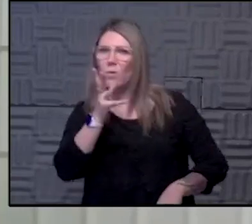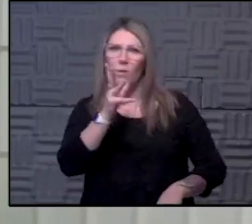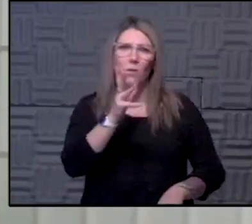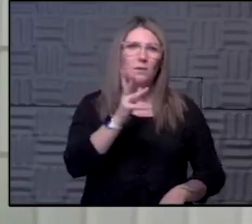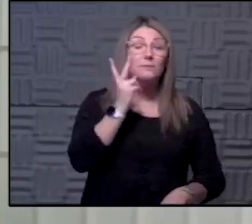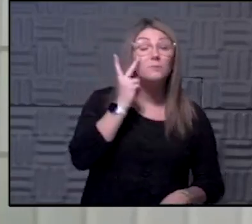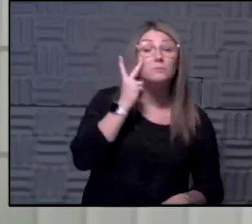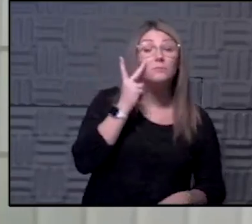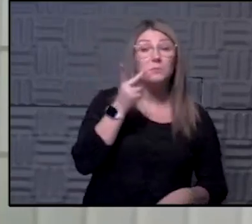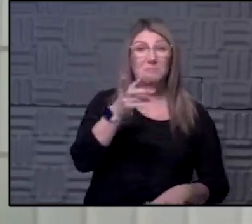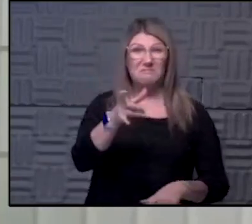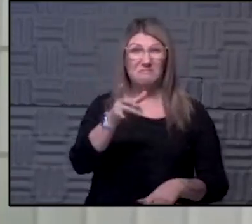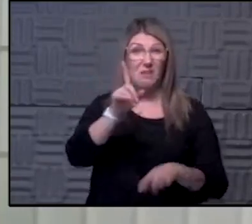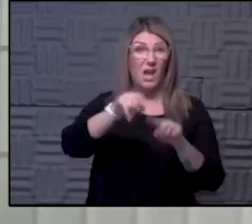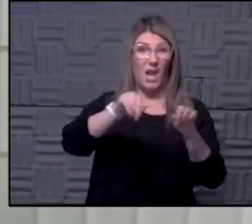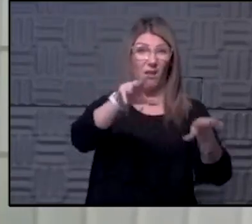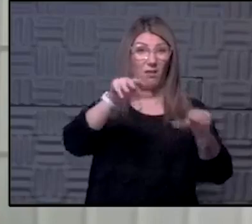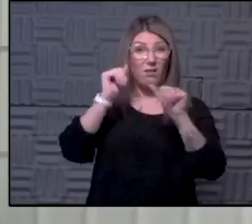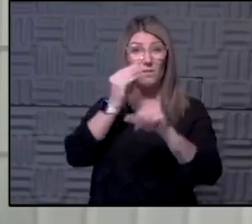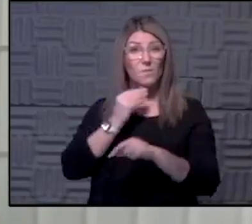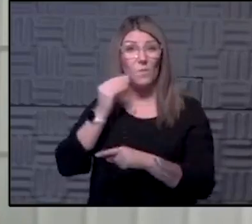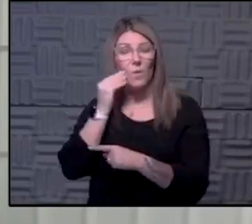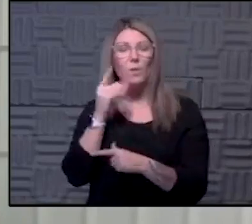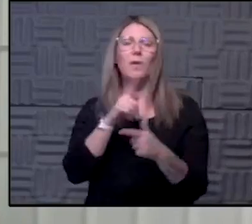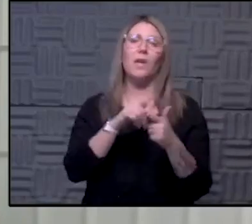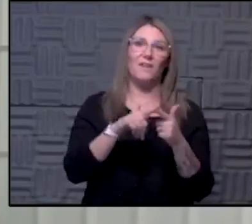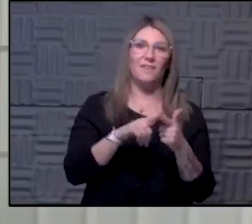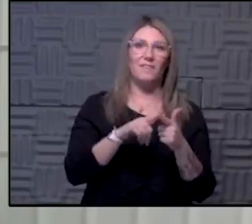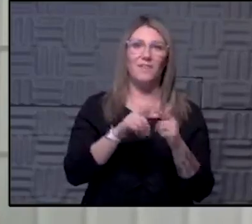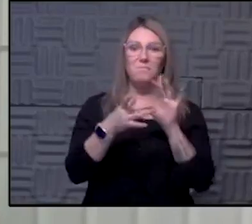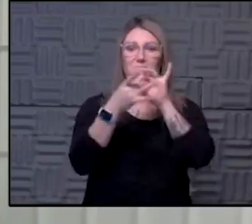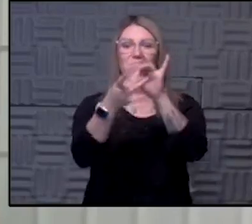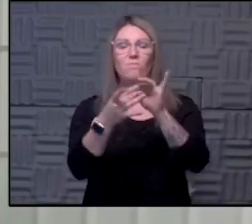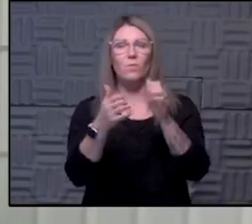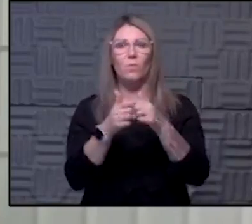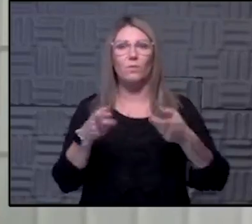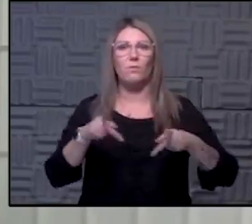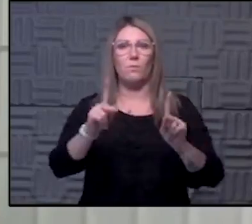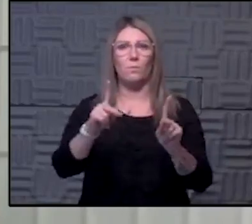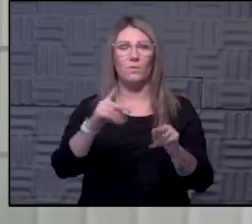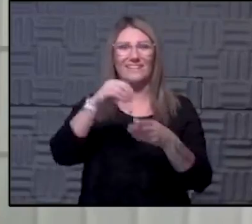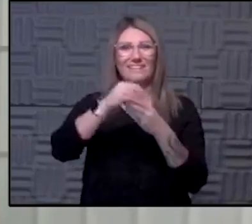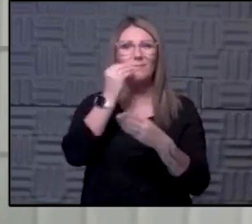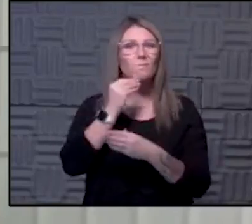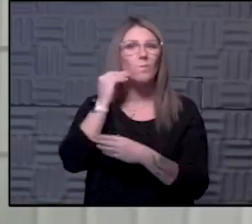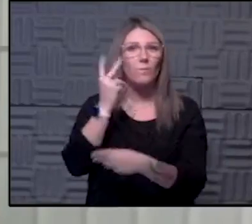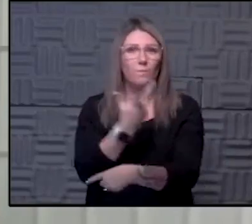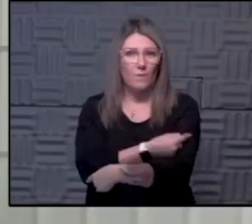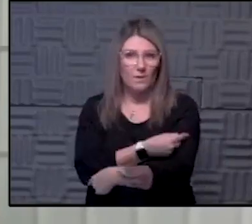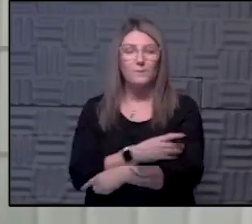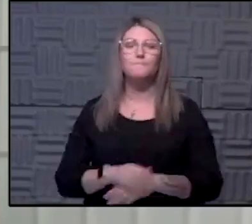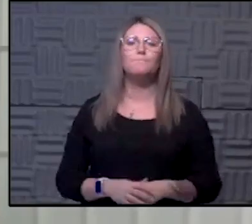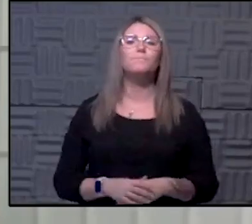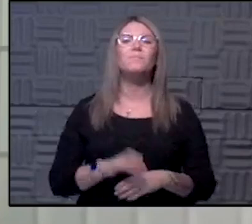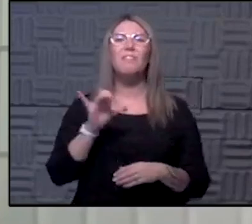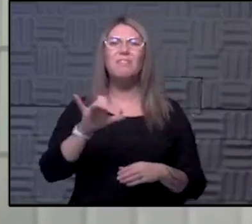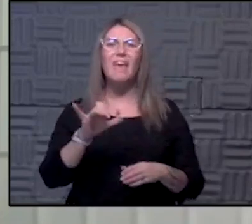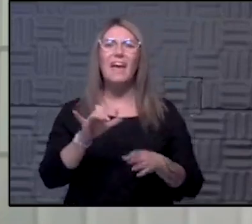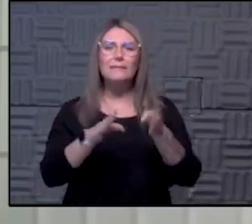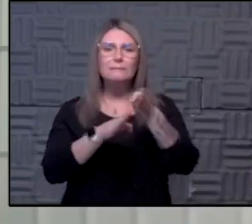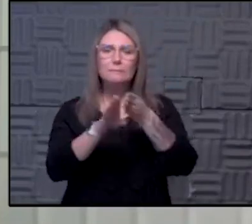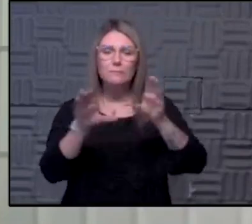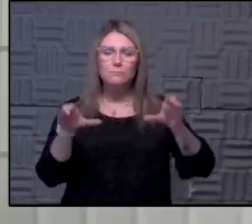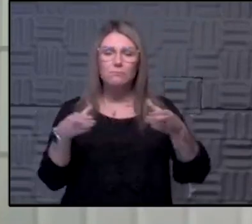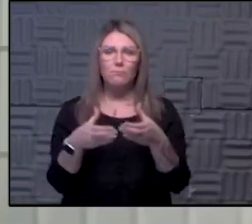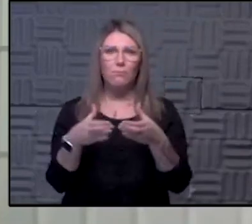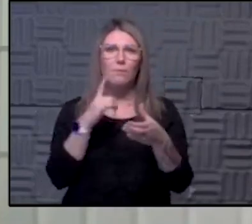and then we compare them with an opportunity as it becomes available for in-home vaccinations. And that is a subset in the population